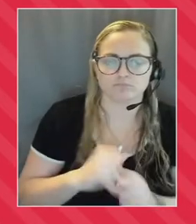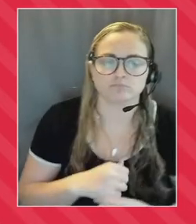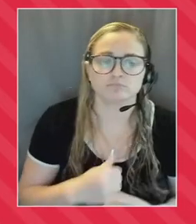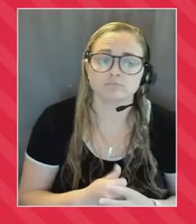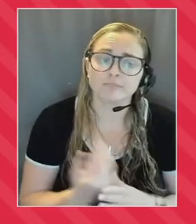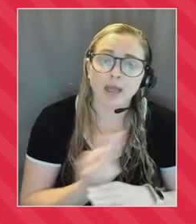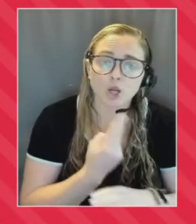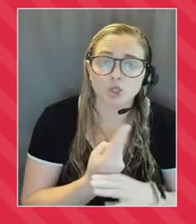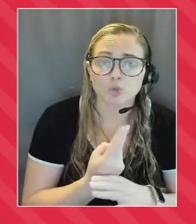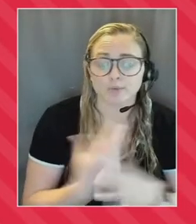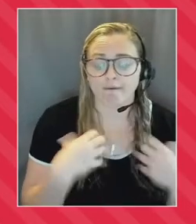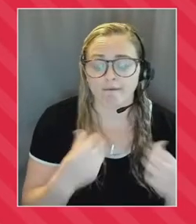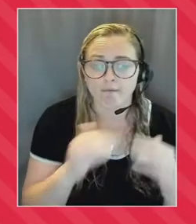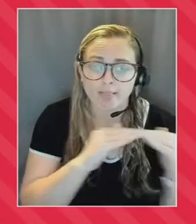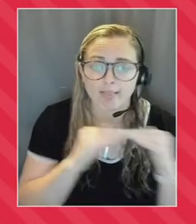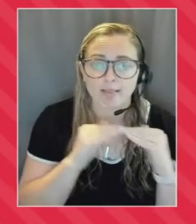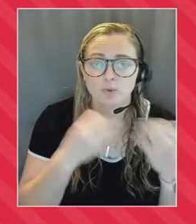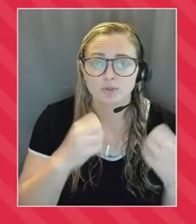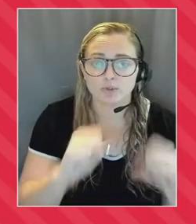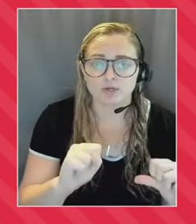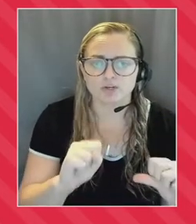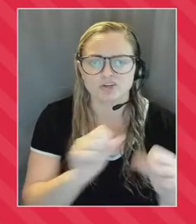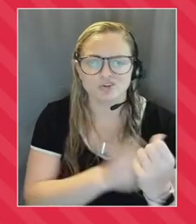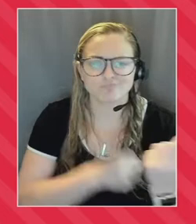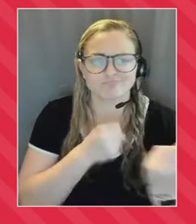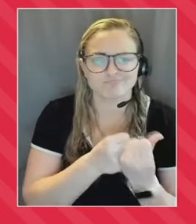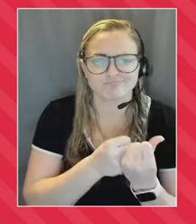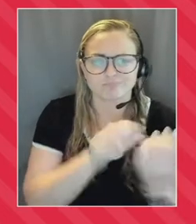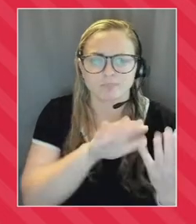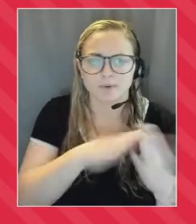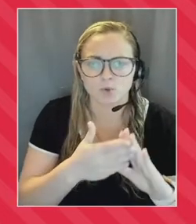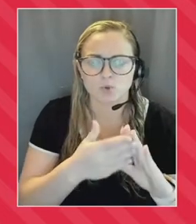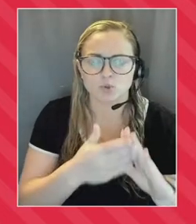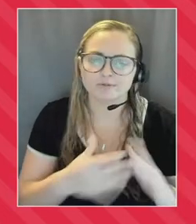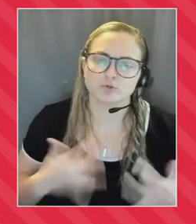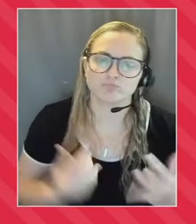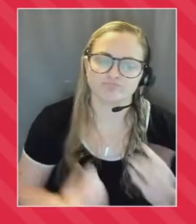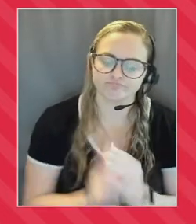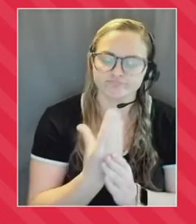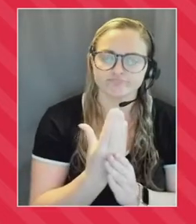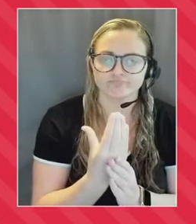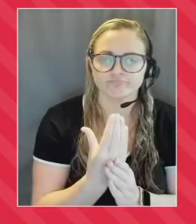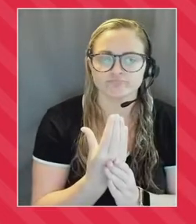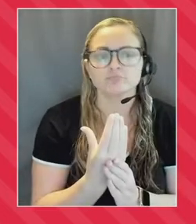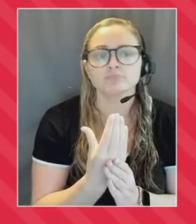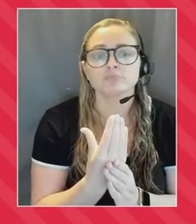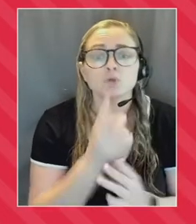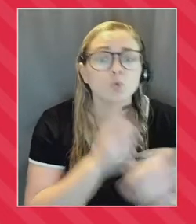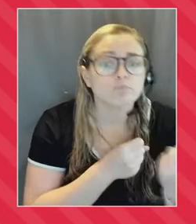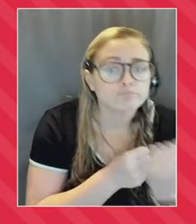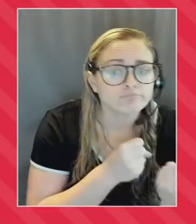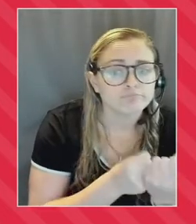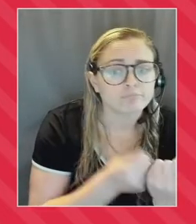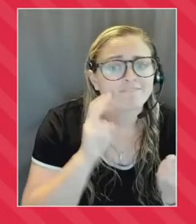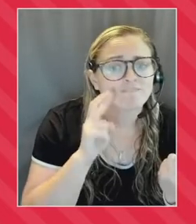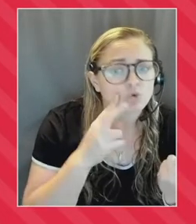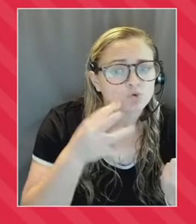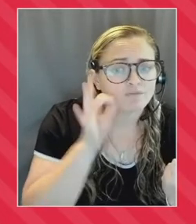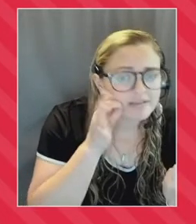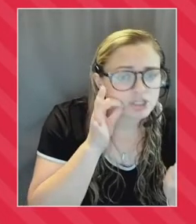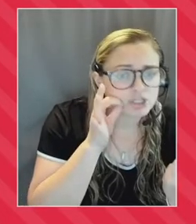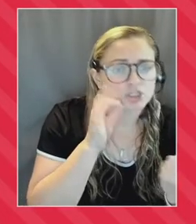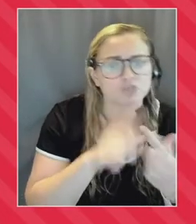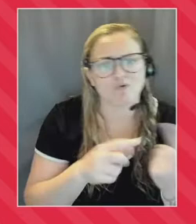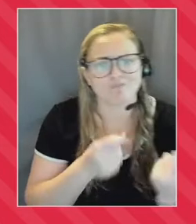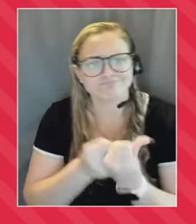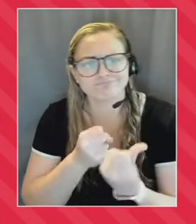equity strategies to empower communities to thrive. Whether I'm promoting fruits and veggies or advocating for policy change, I work